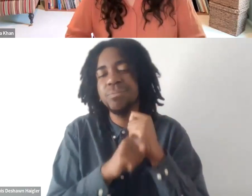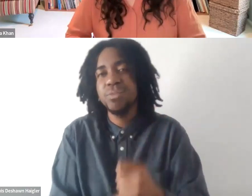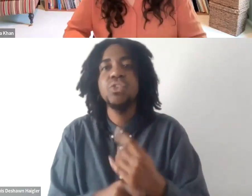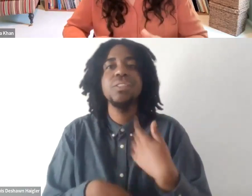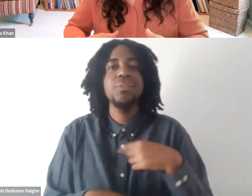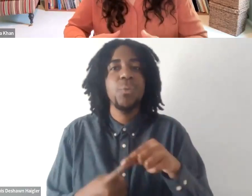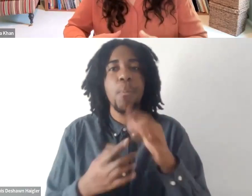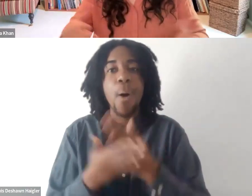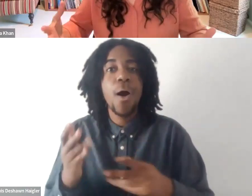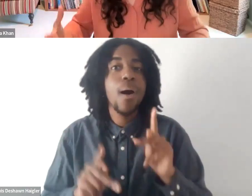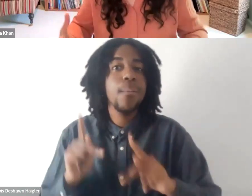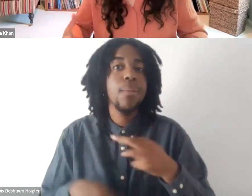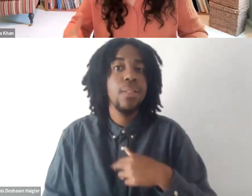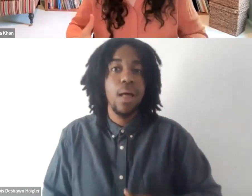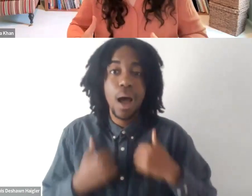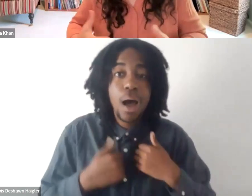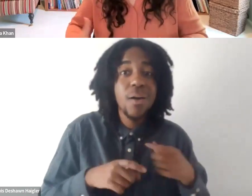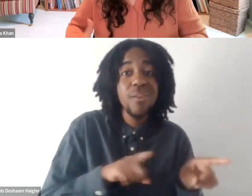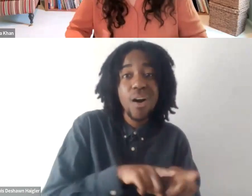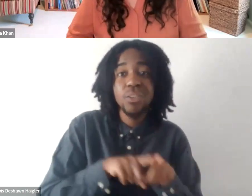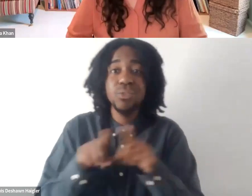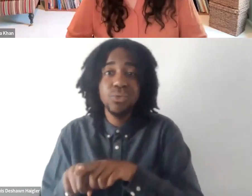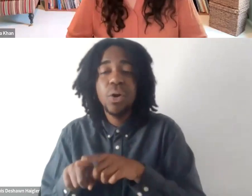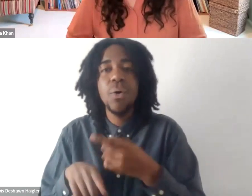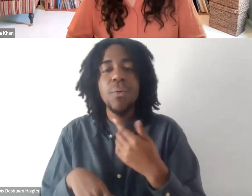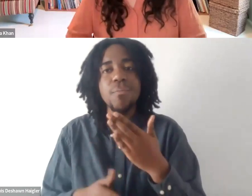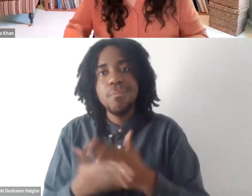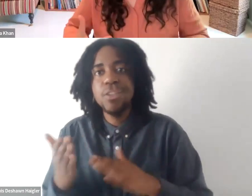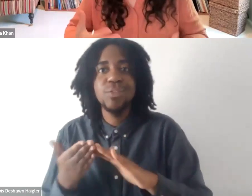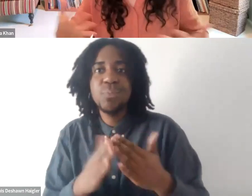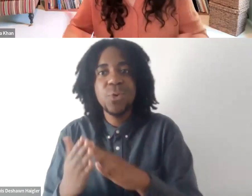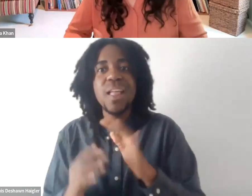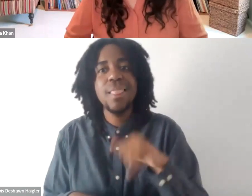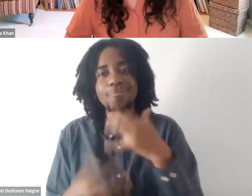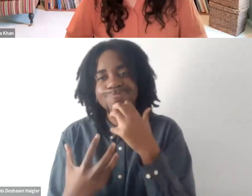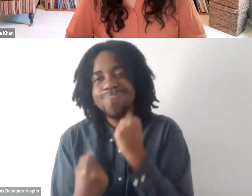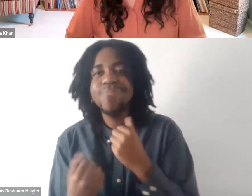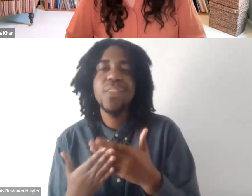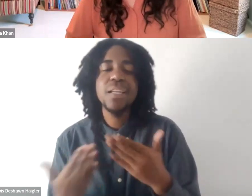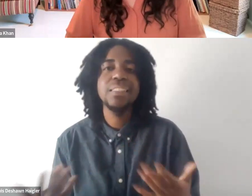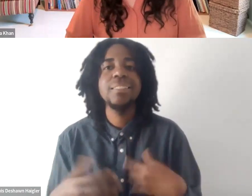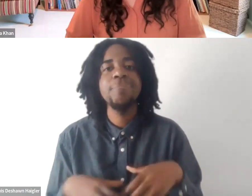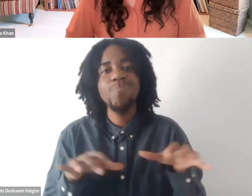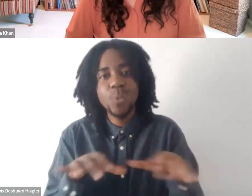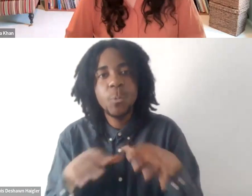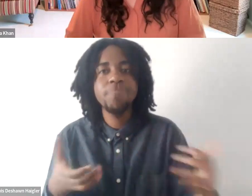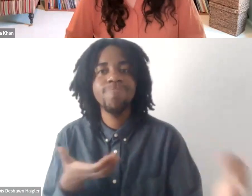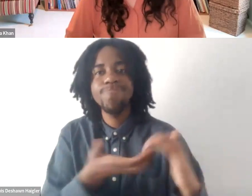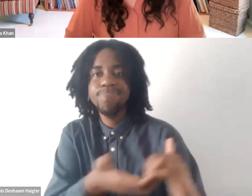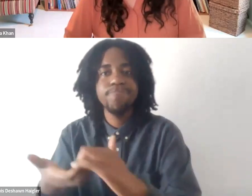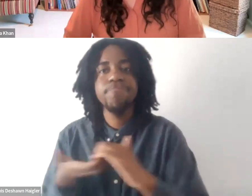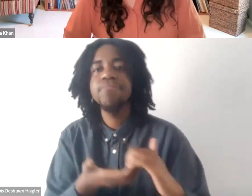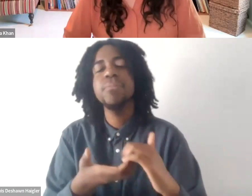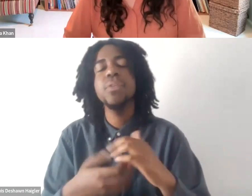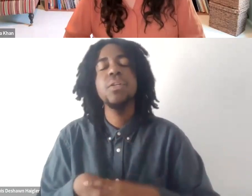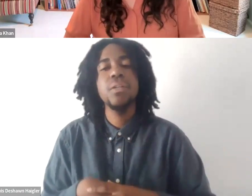but then also as parts of communities that treasure these things and do them together. And really just the